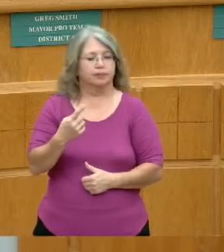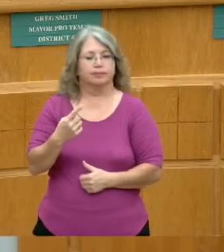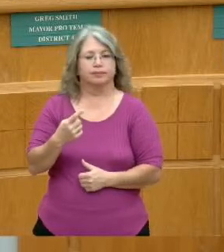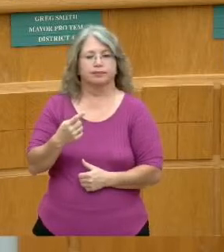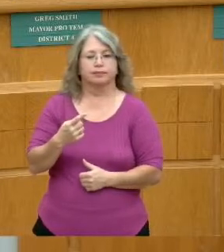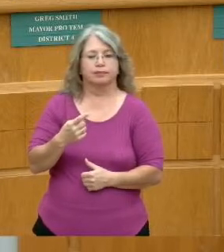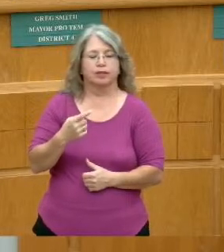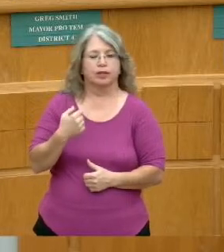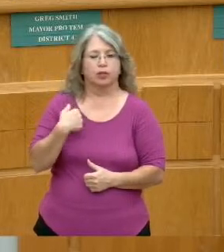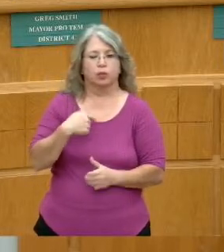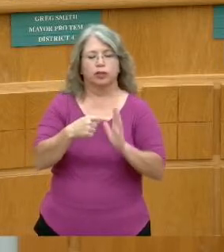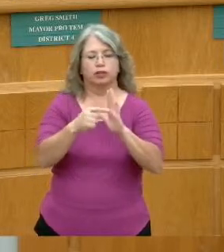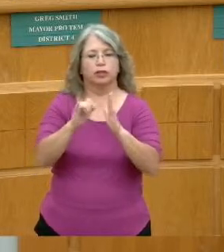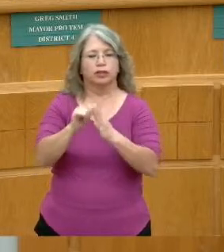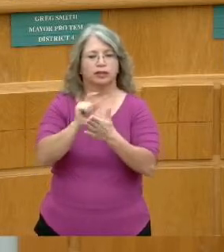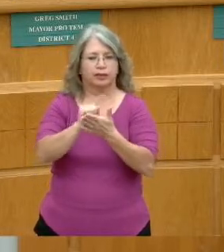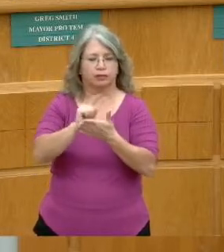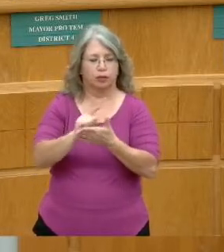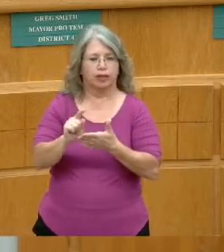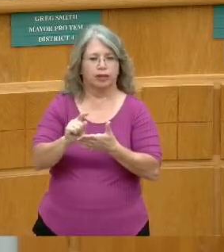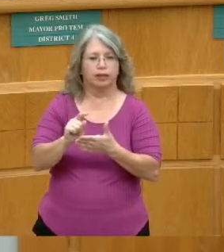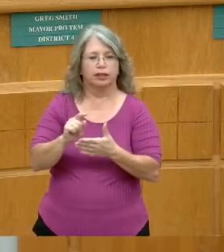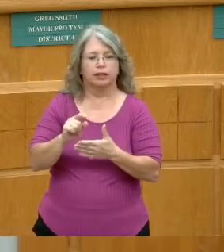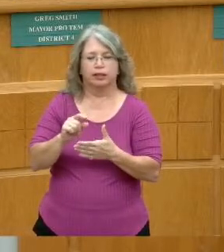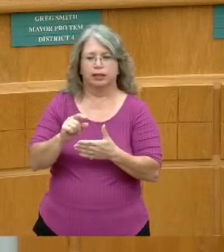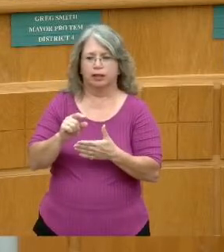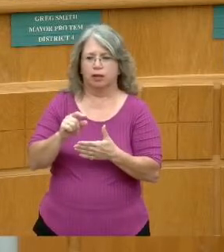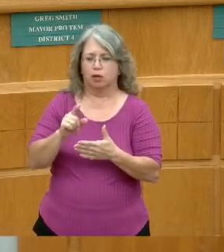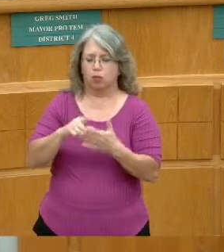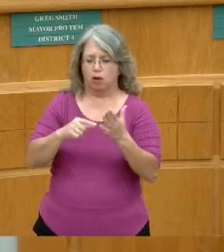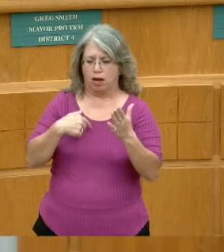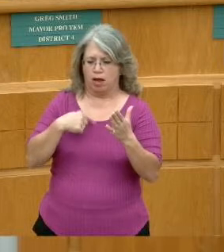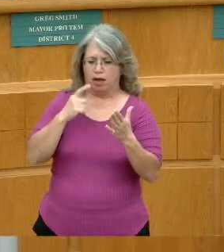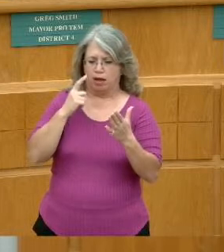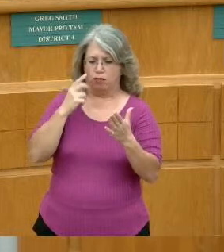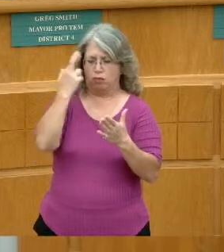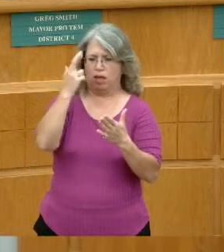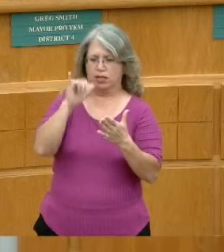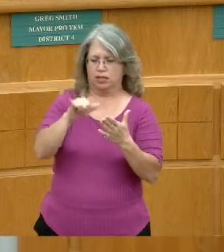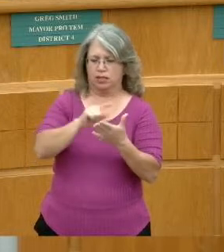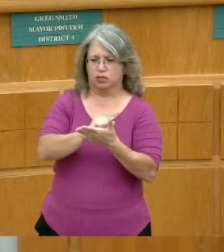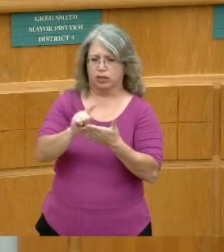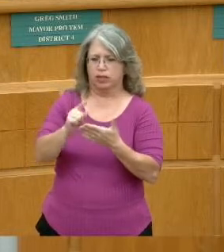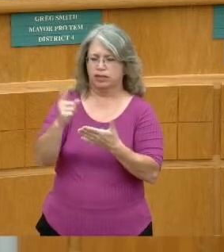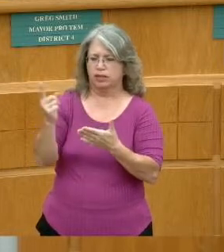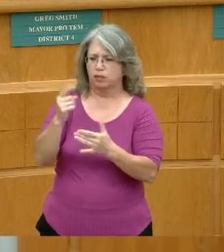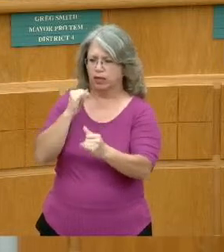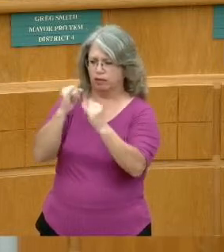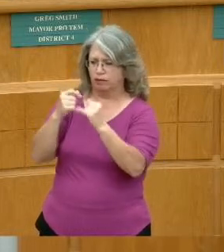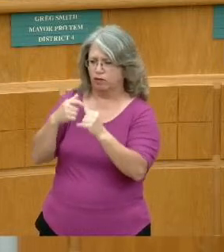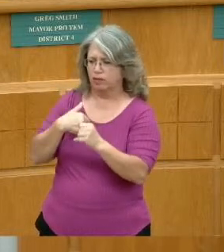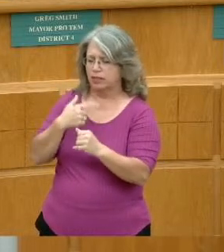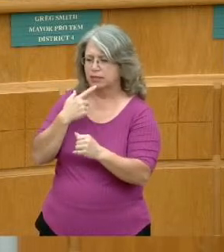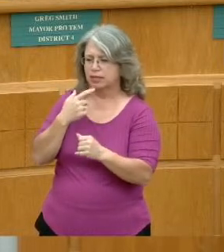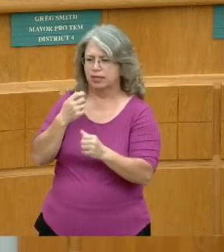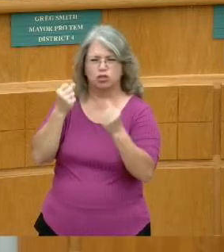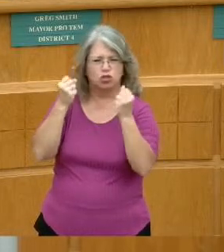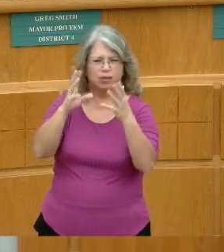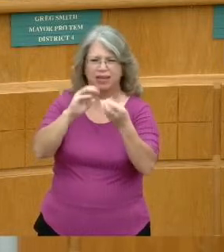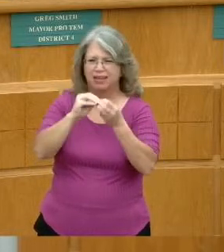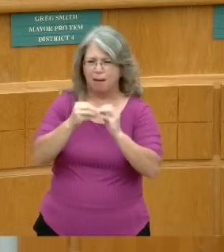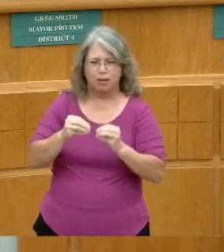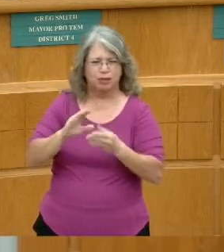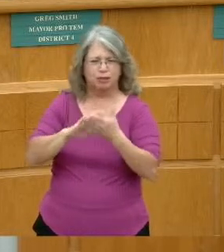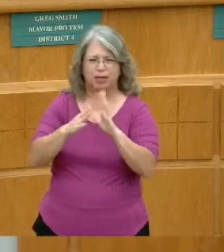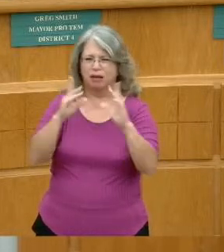Again, something that stuck with me this week was the interview on the numbers and that there's too many numbers and it's very complicated. And my answer